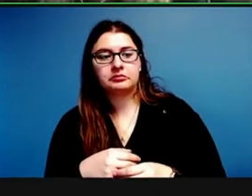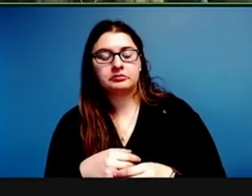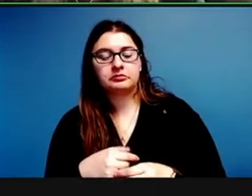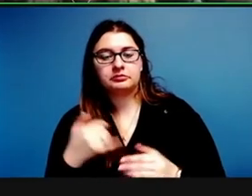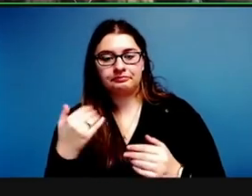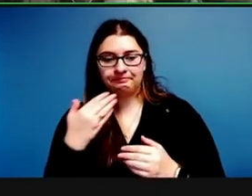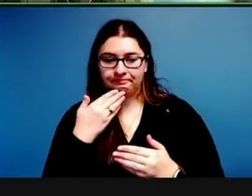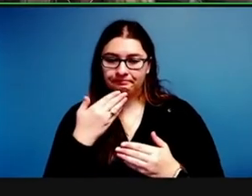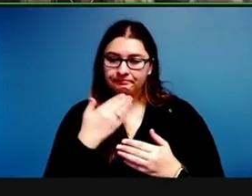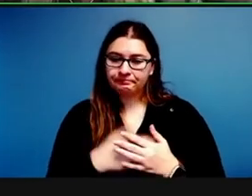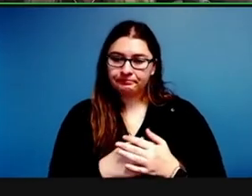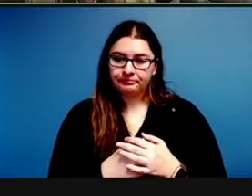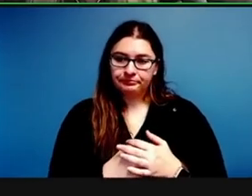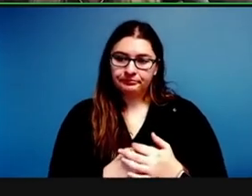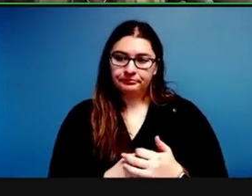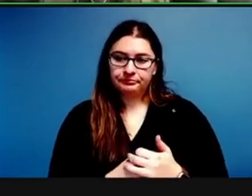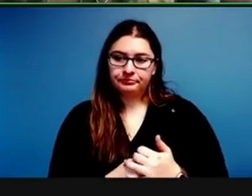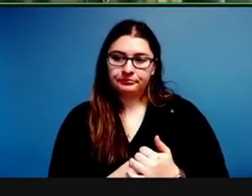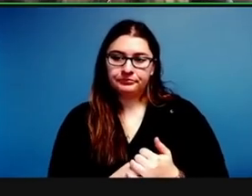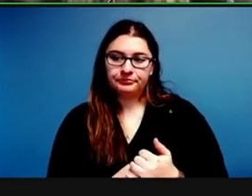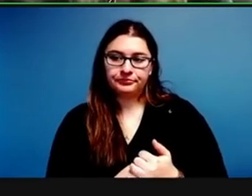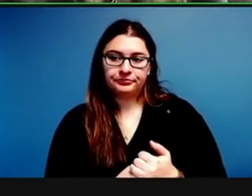Okay, thank you.